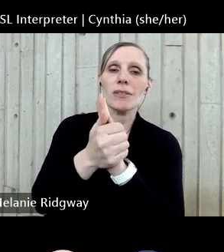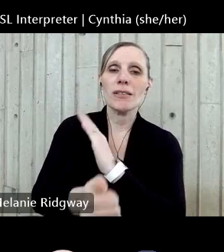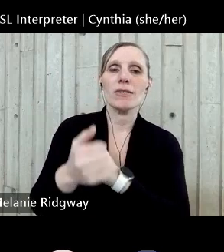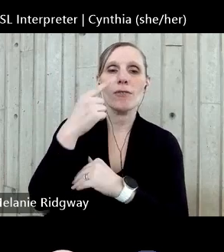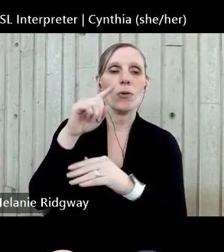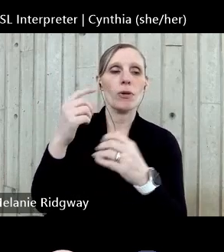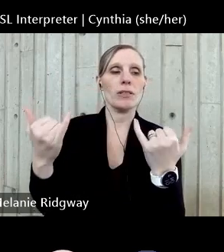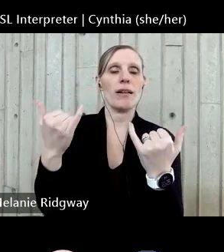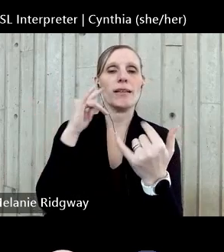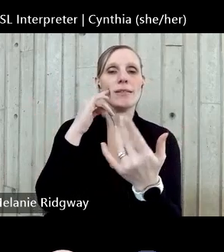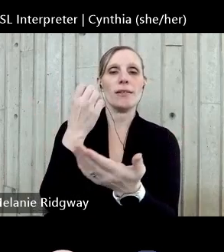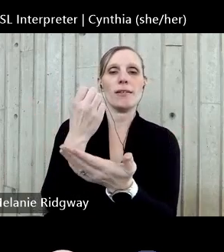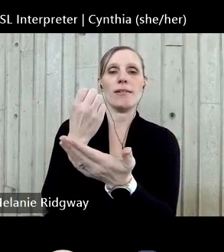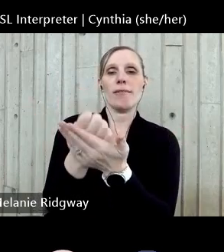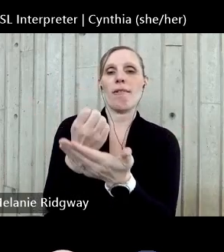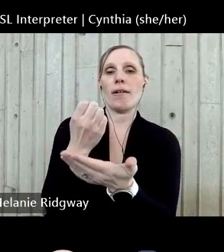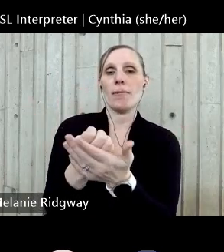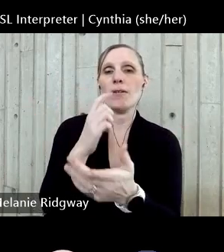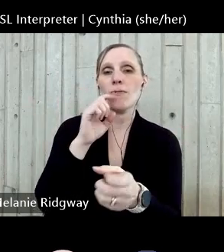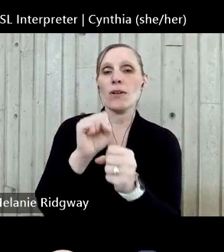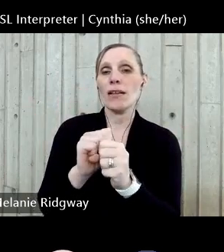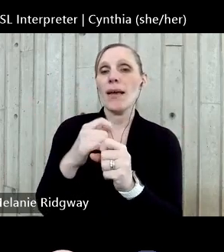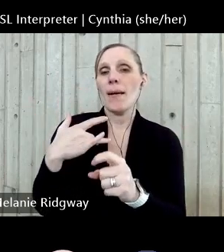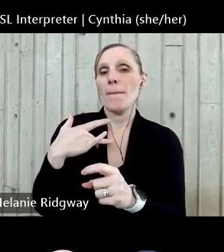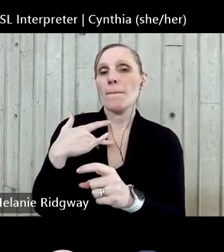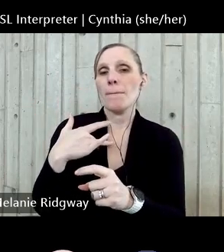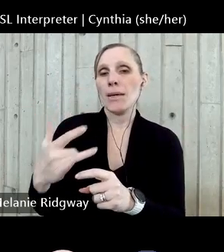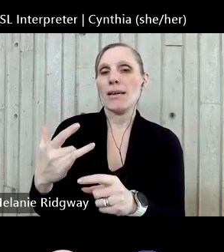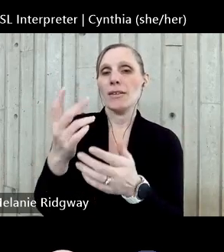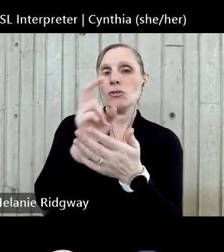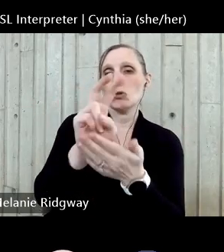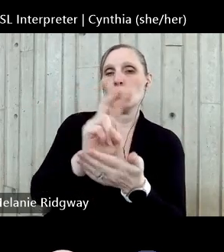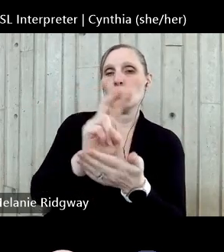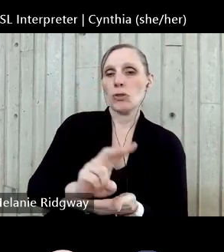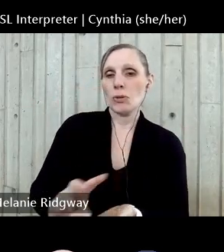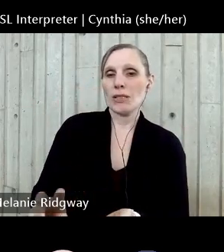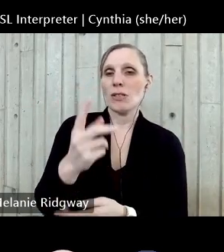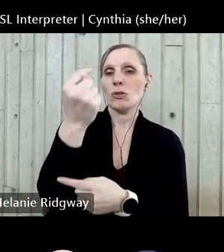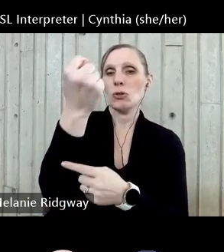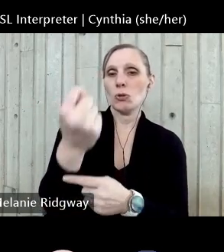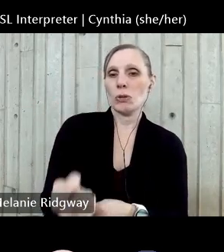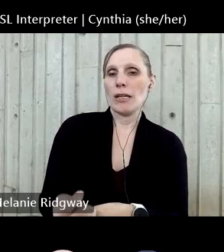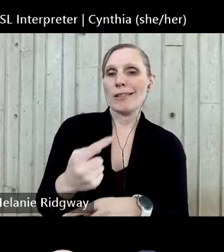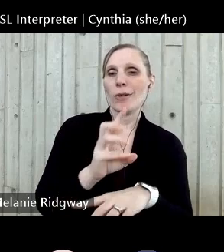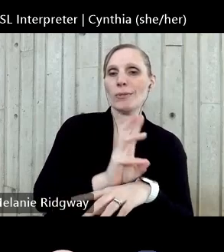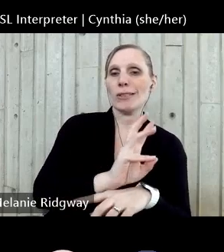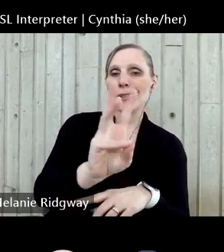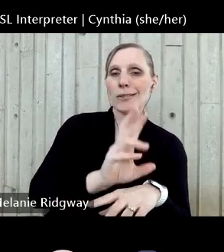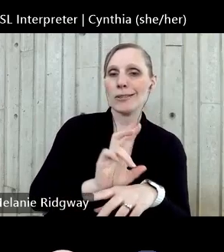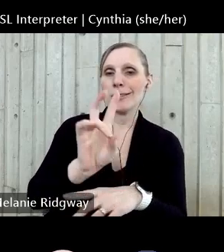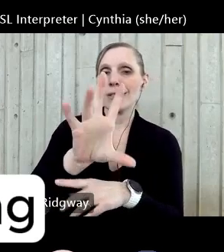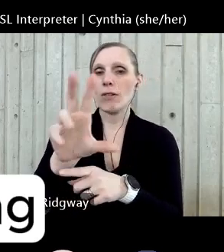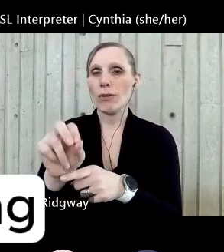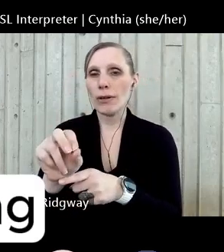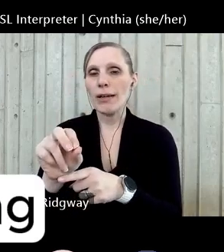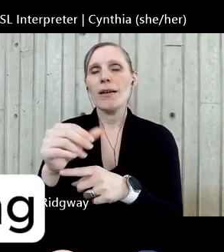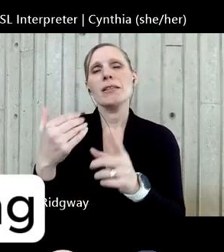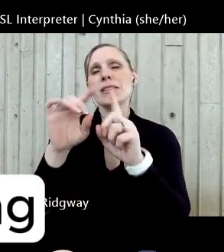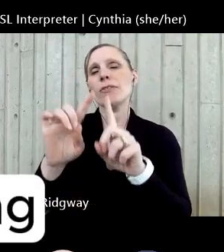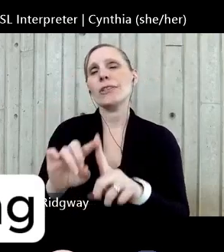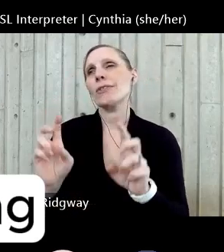on Tuesday nights from 6 to 7:30. And there are various topics such as respectful communication,